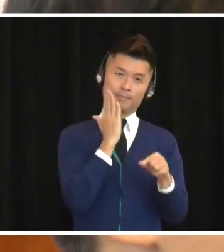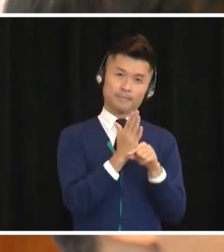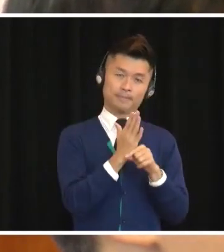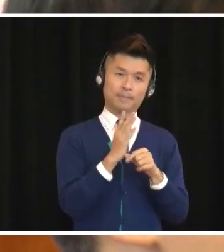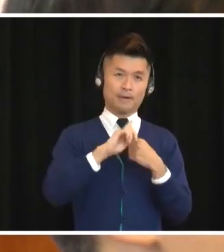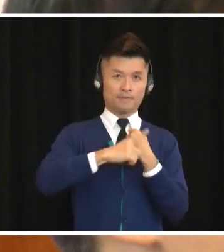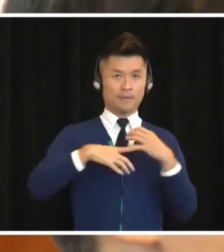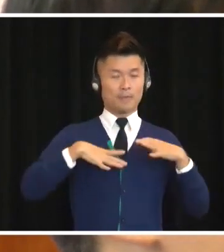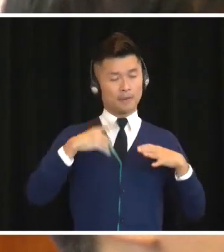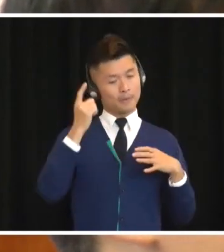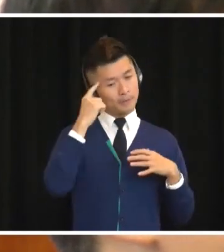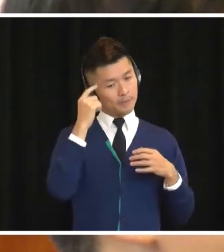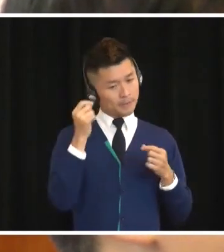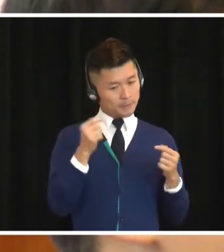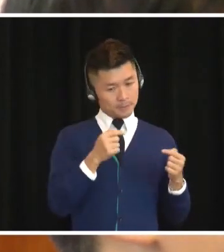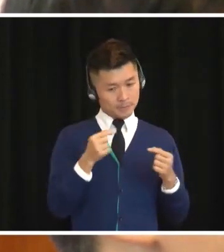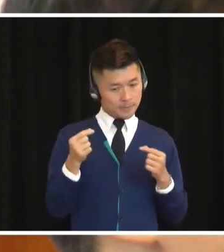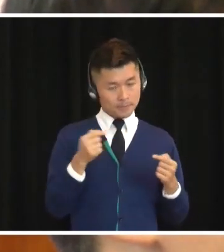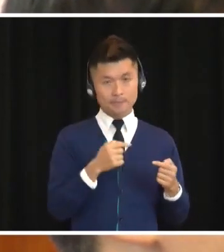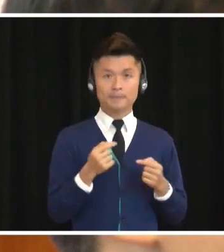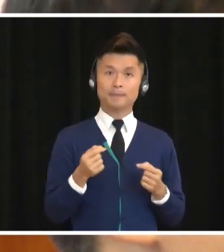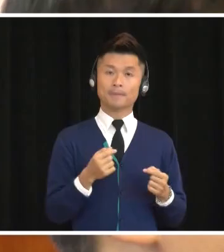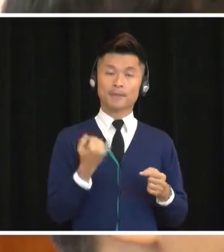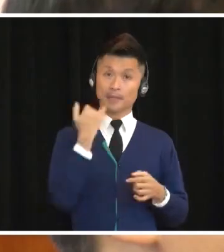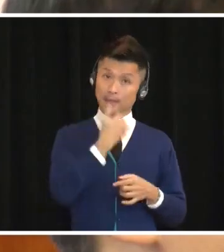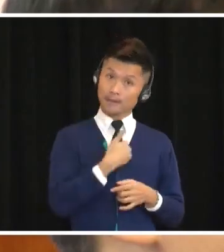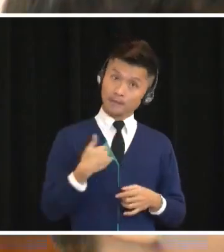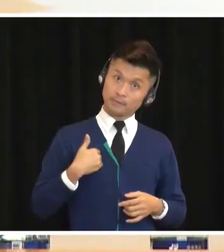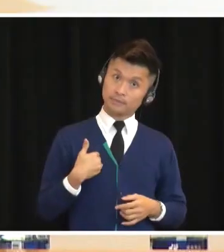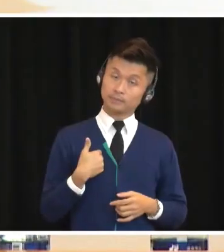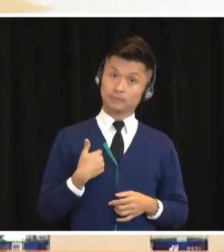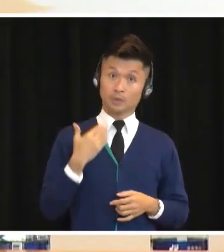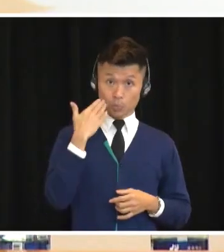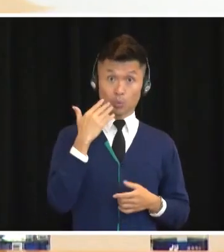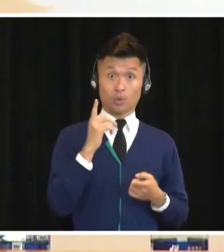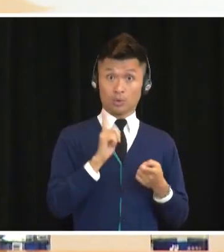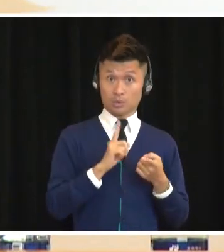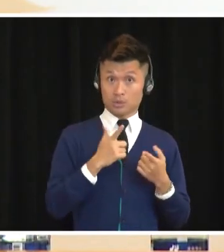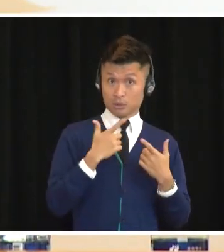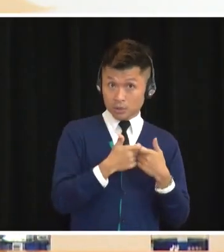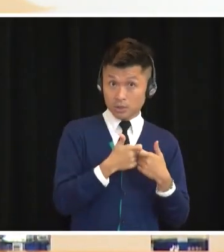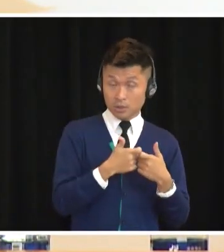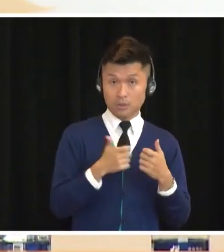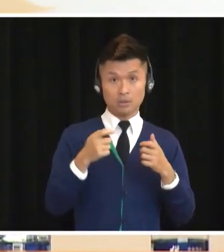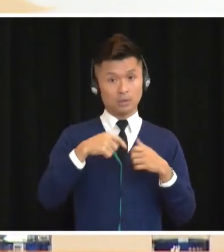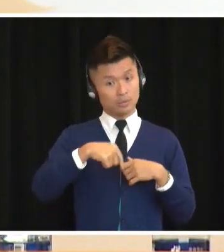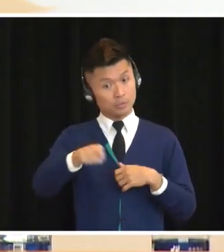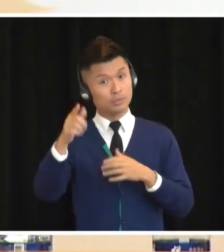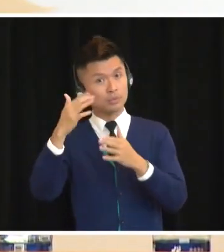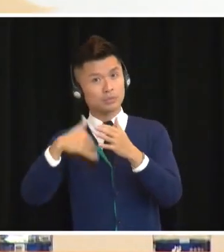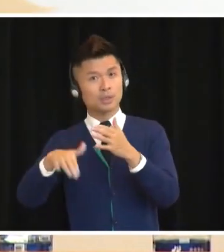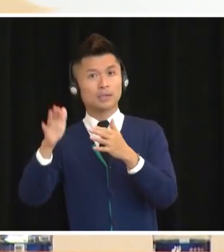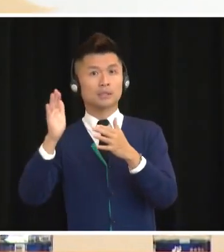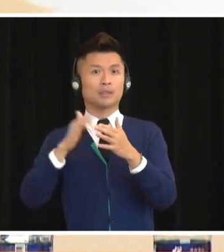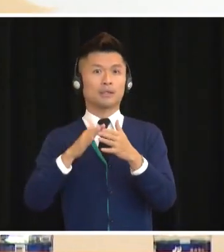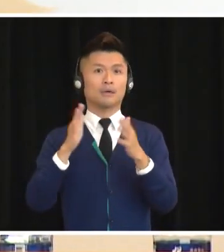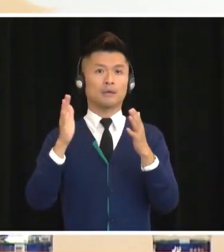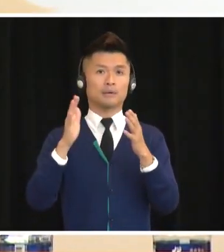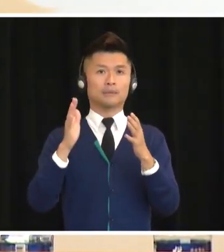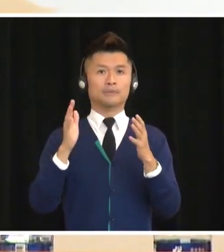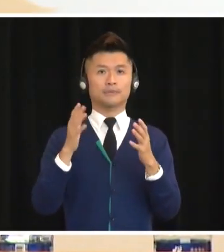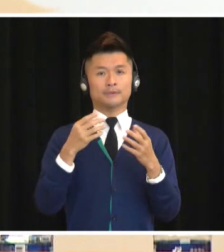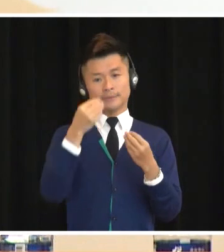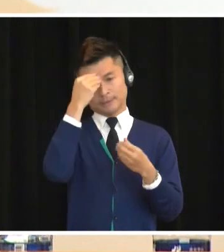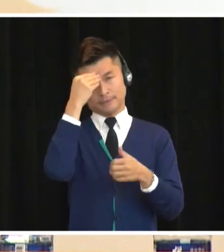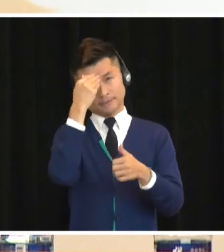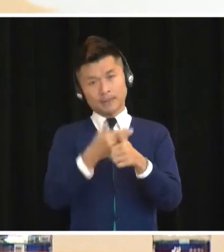within the courts, the juvenile courts. But if the child is still a student, and sometimes